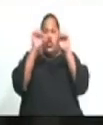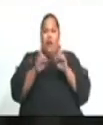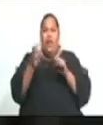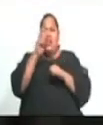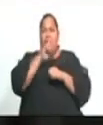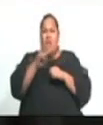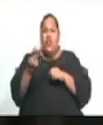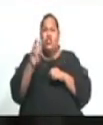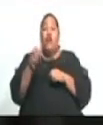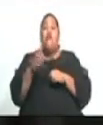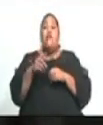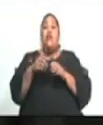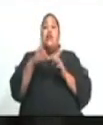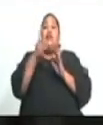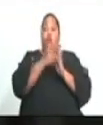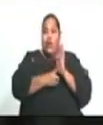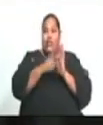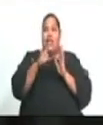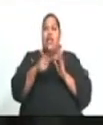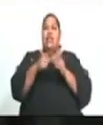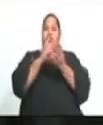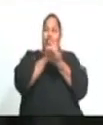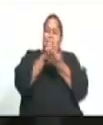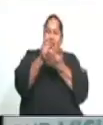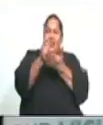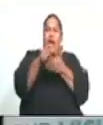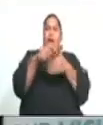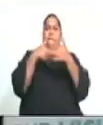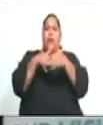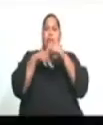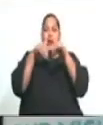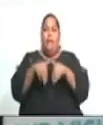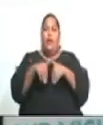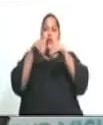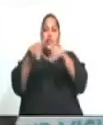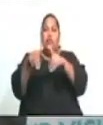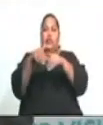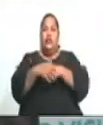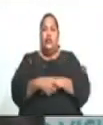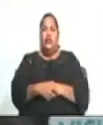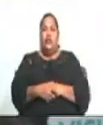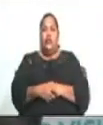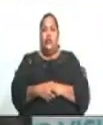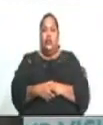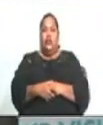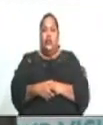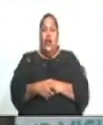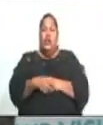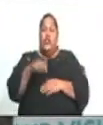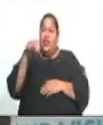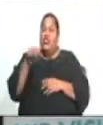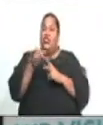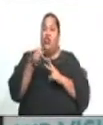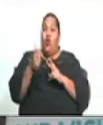of democracy, transparency and public participation. So this is also